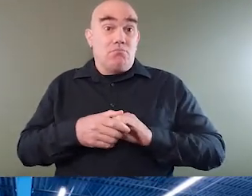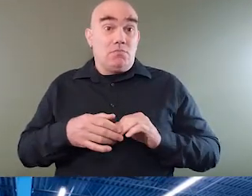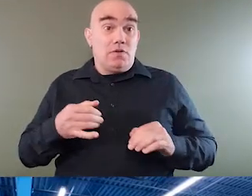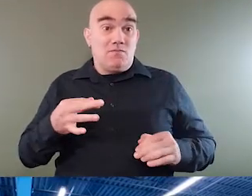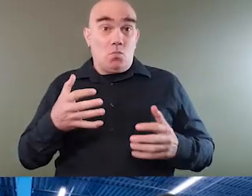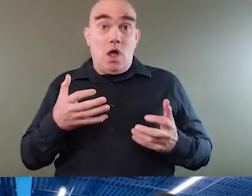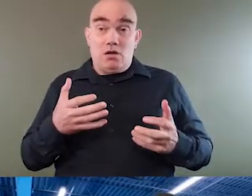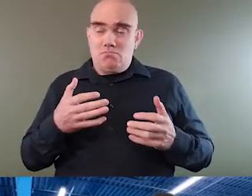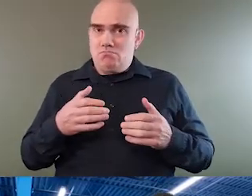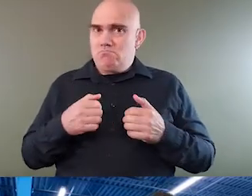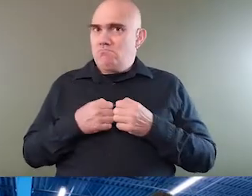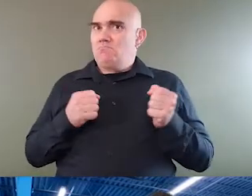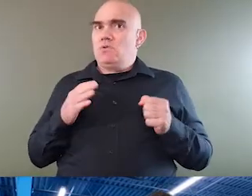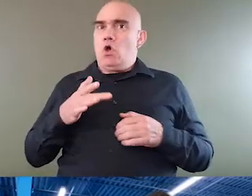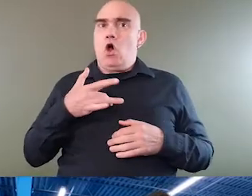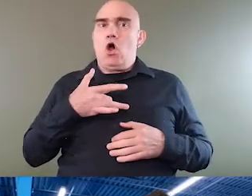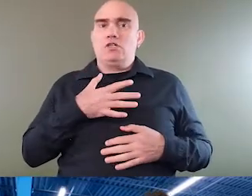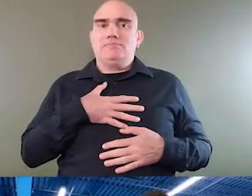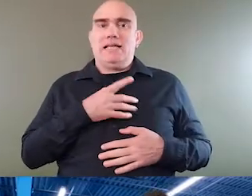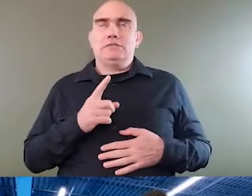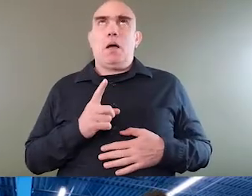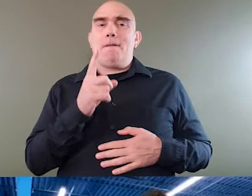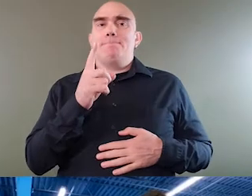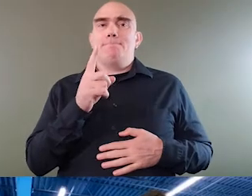heart space up to the sky.